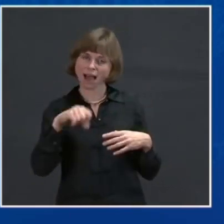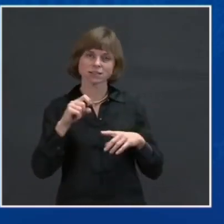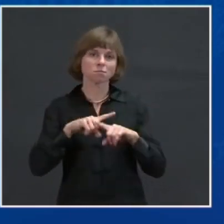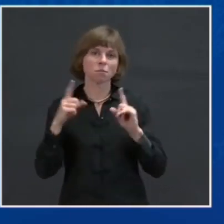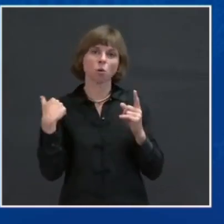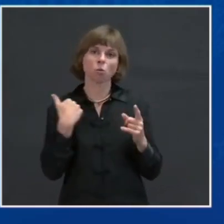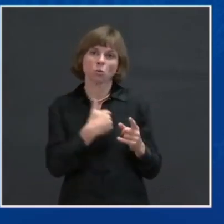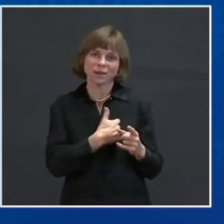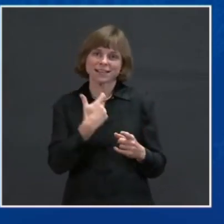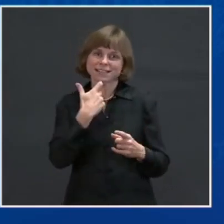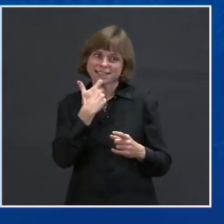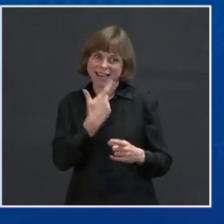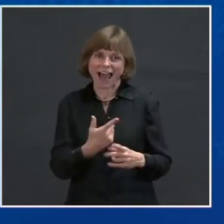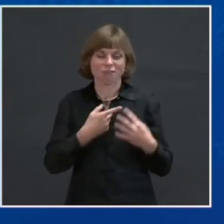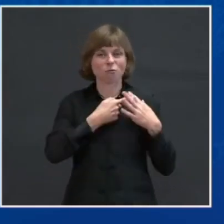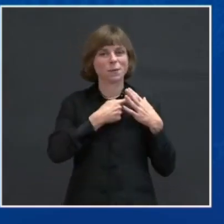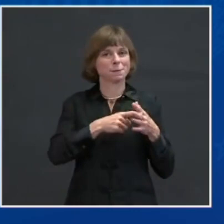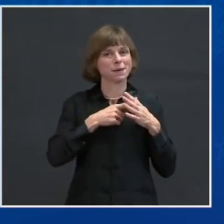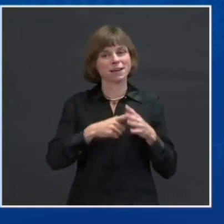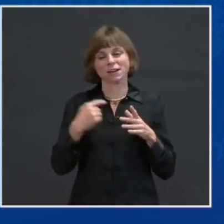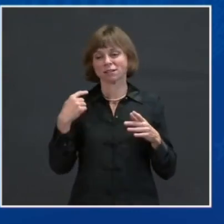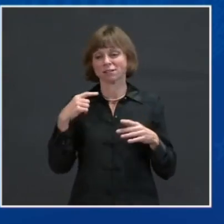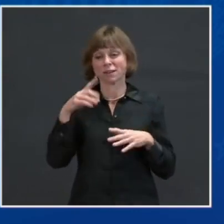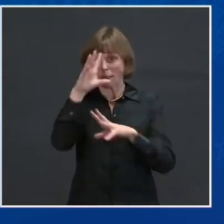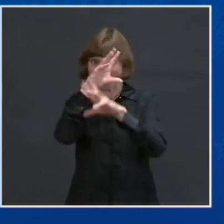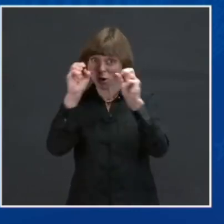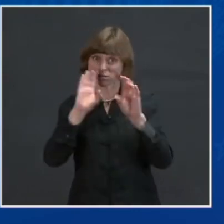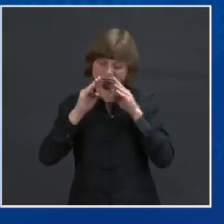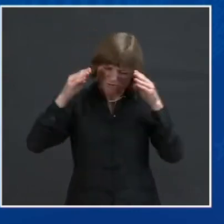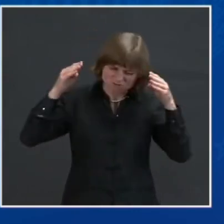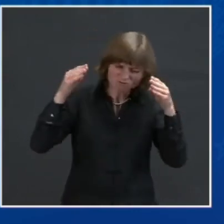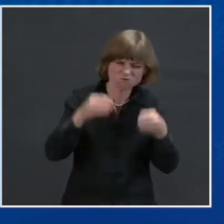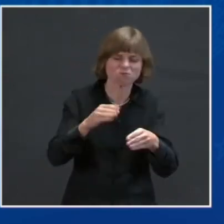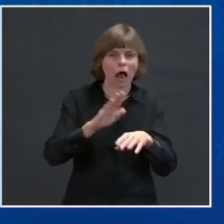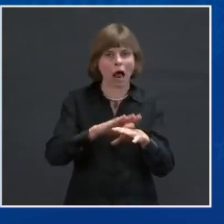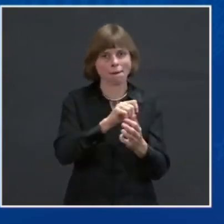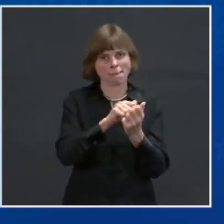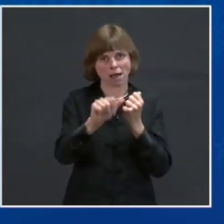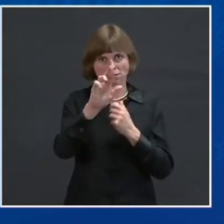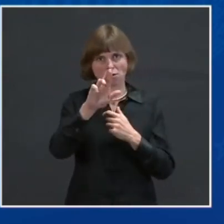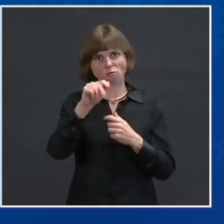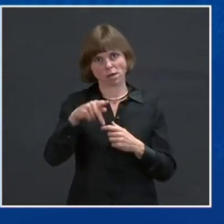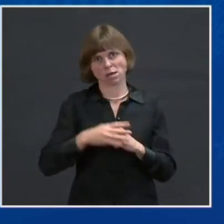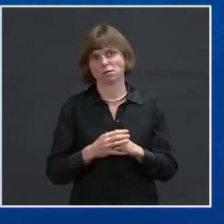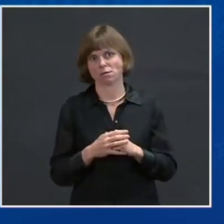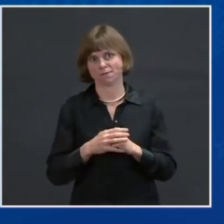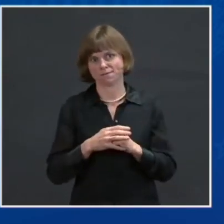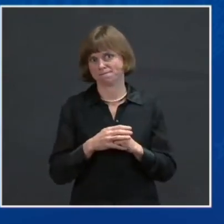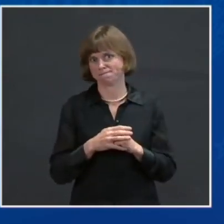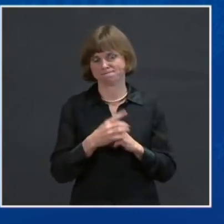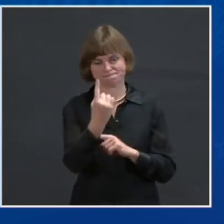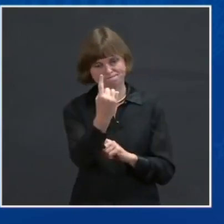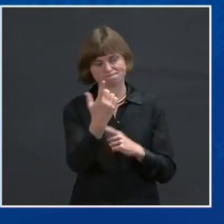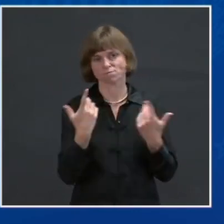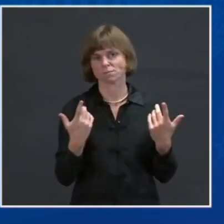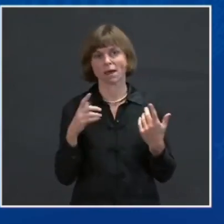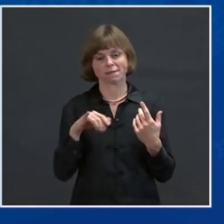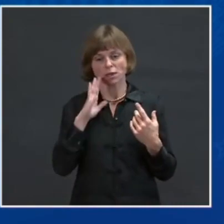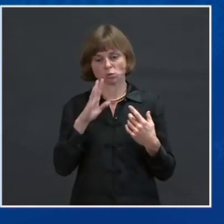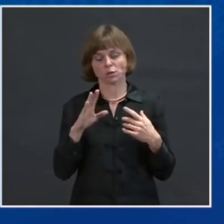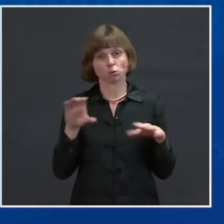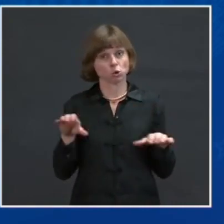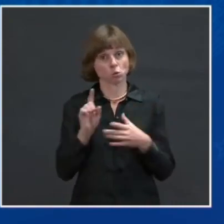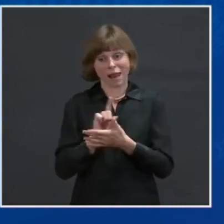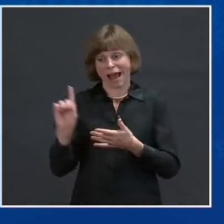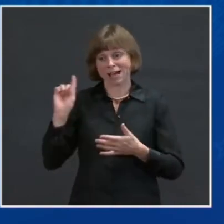on getting the American Rescue Plan passed. That's exactly what he did last week and what he'll continue to do this week. And we are pleased with the urgency